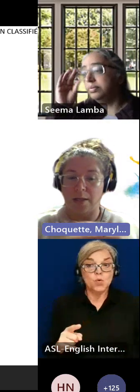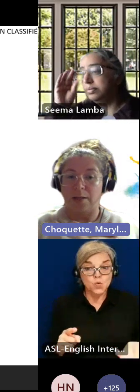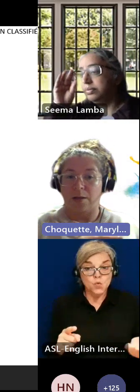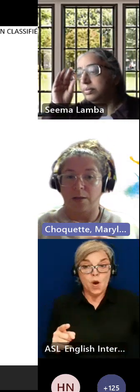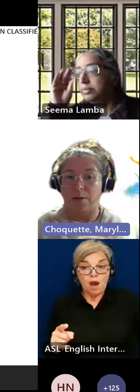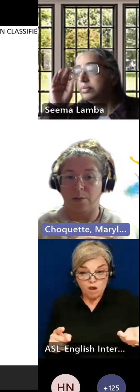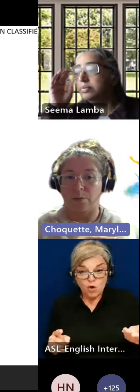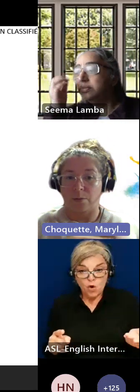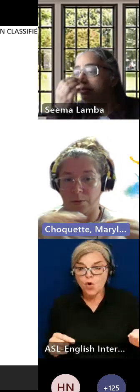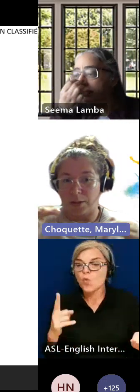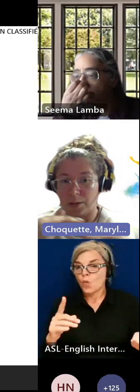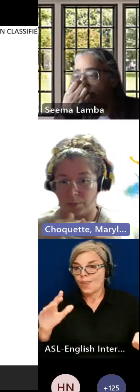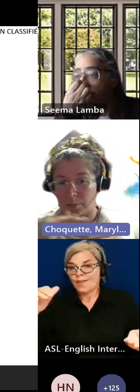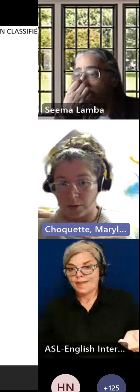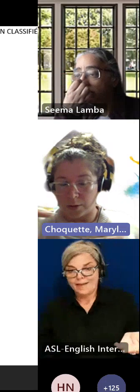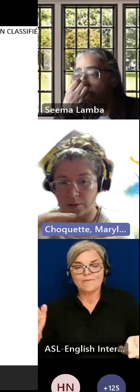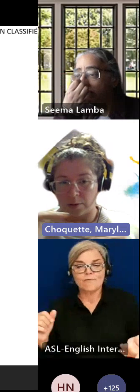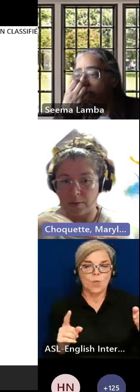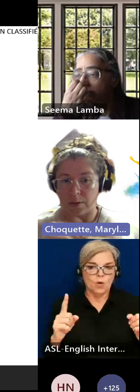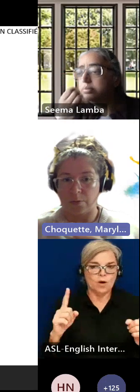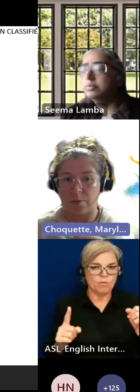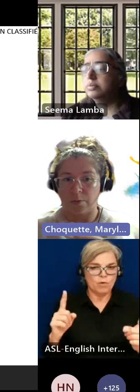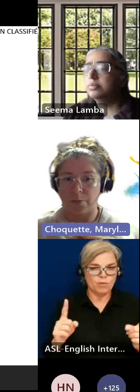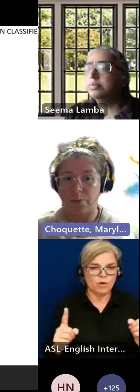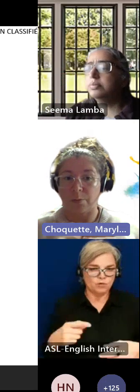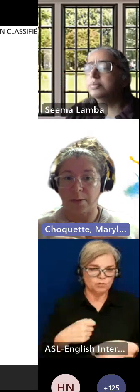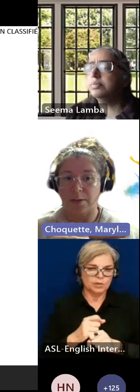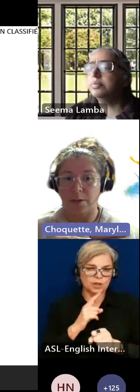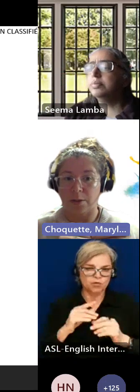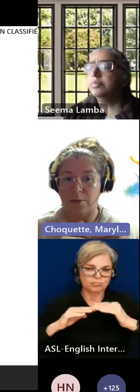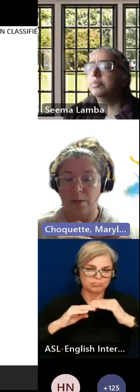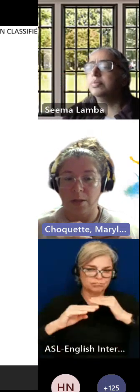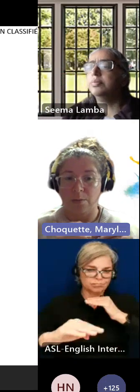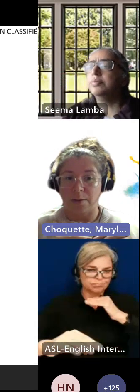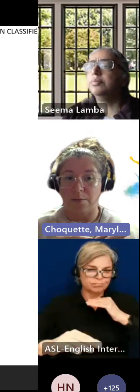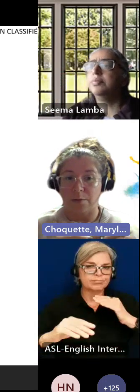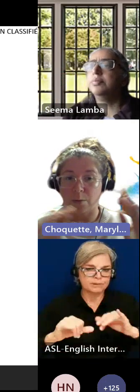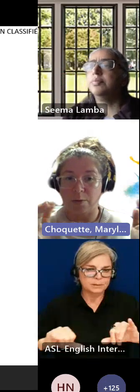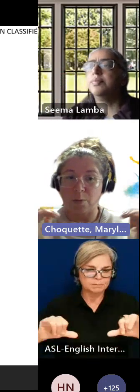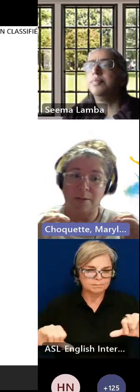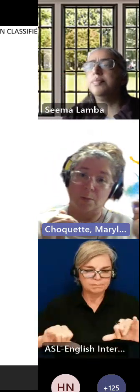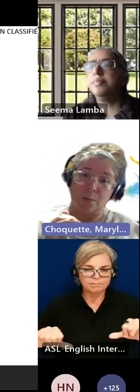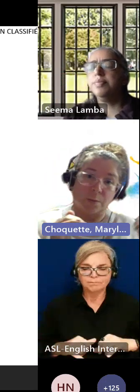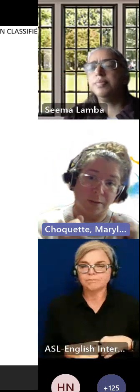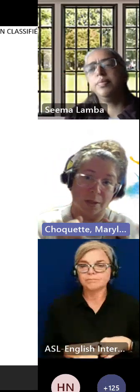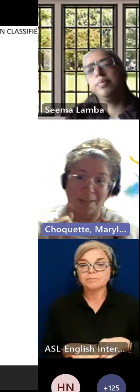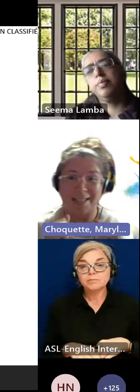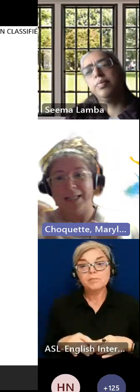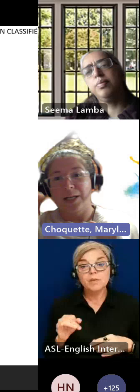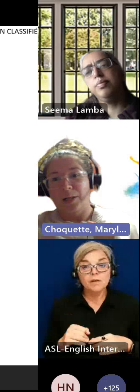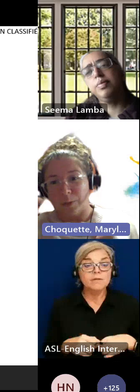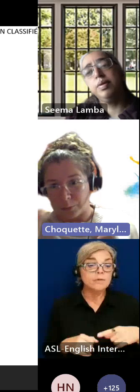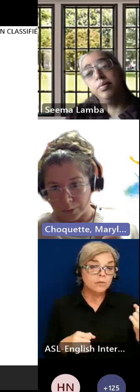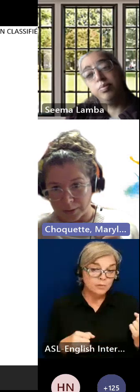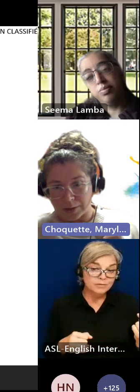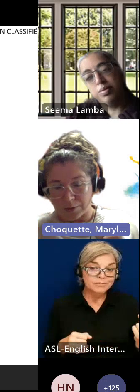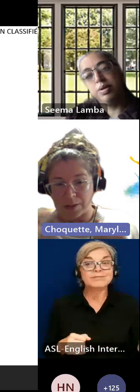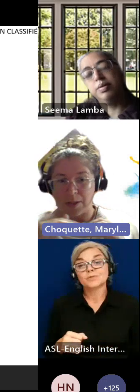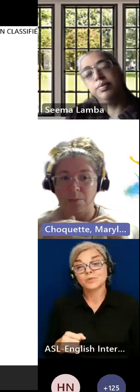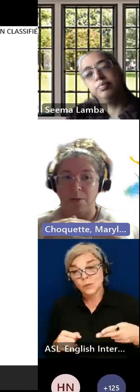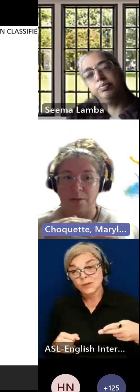as you can to keep a certain type of representation. Because if you're 1-to-1, it's one person coming in,